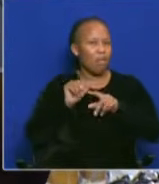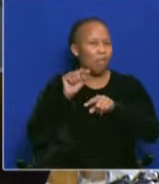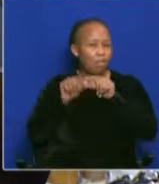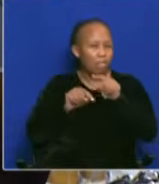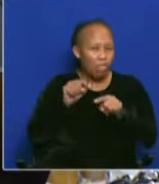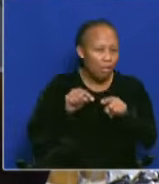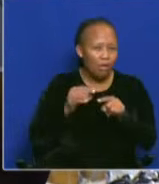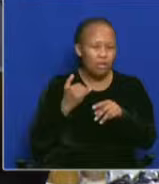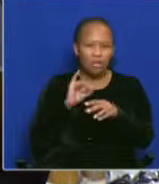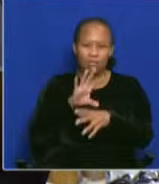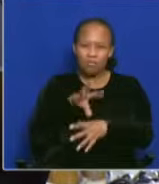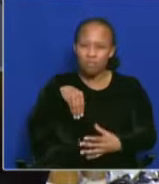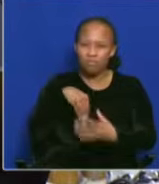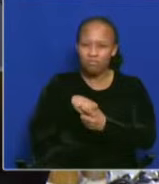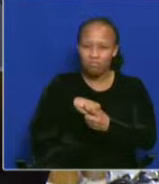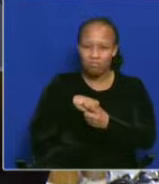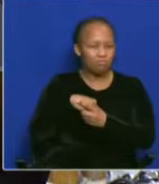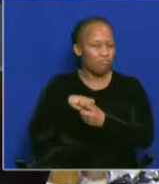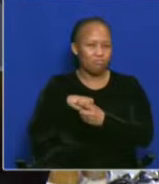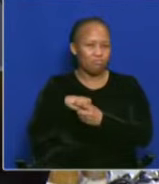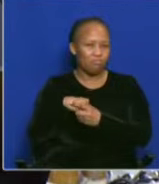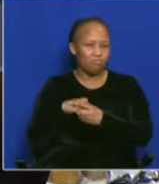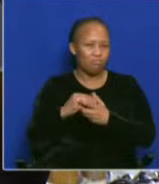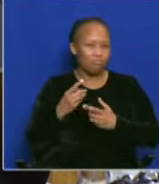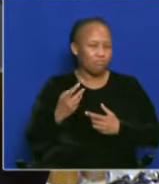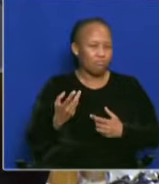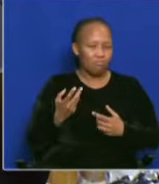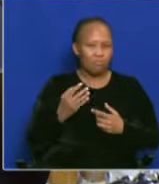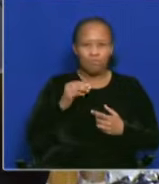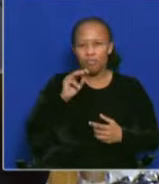doctor, Mr. Munshi.